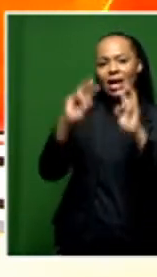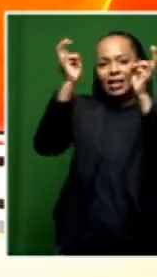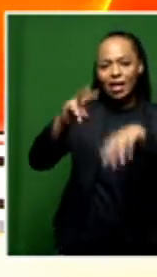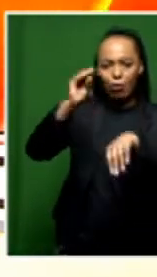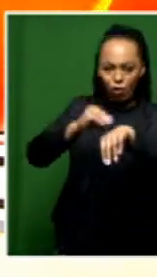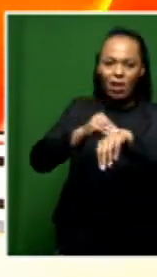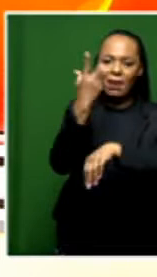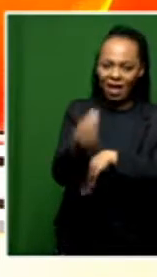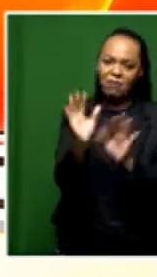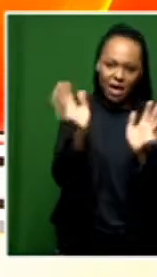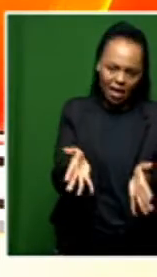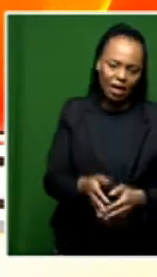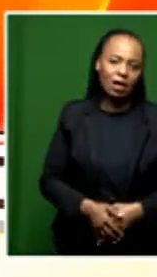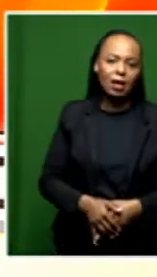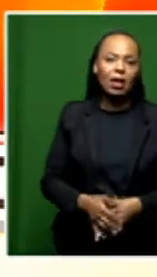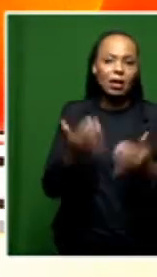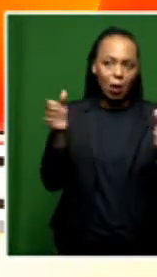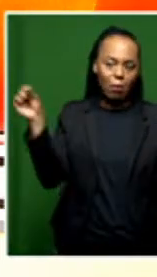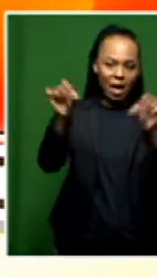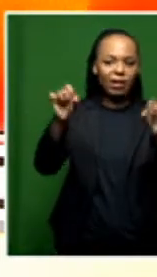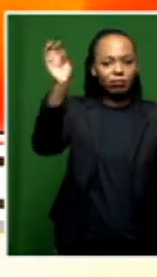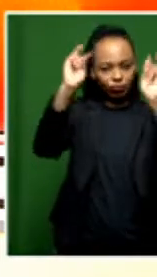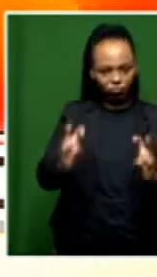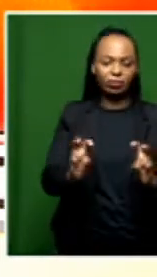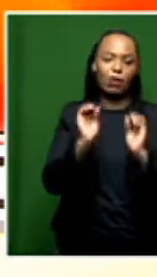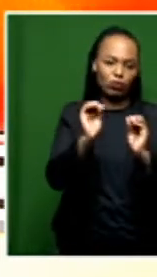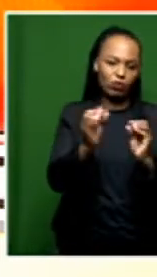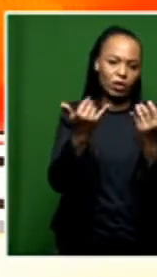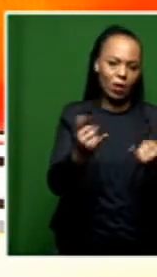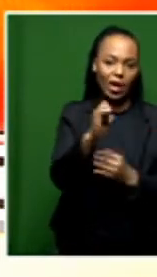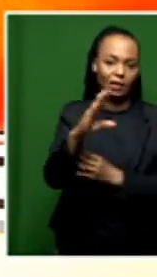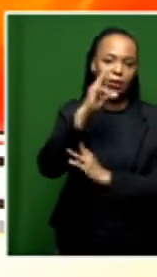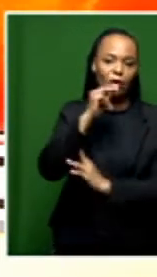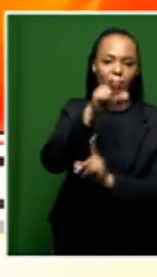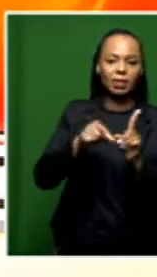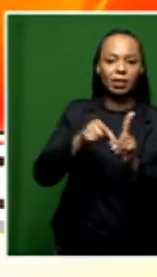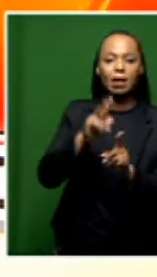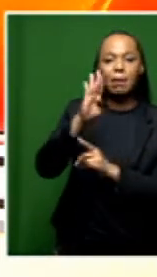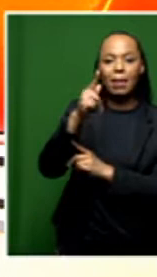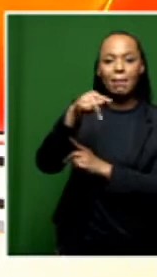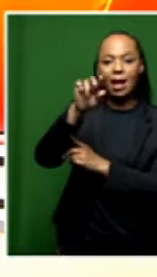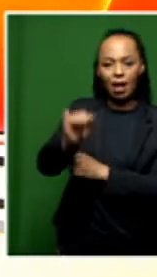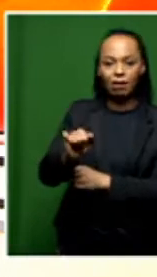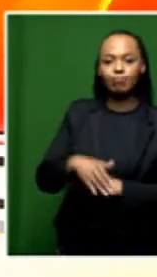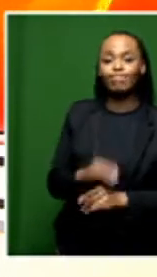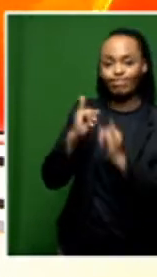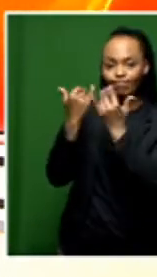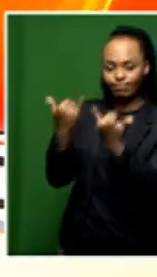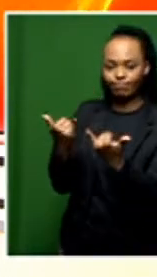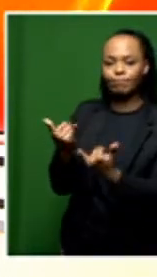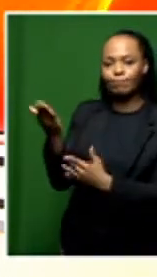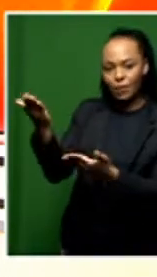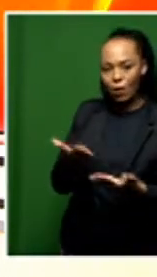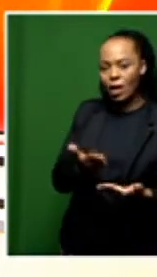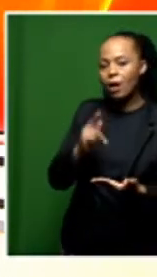electrical problem. Power has since been restored, and we now speak to IEC spokesperson Bapela. Kate, a very good morning to you. Thank you so much for joining